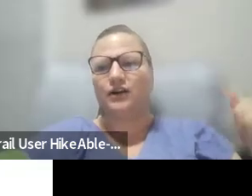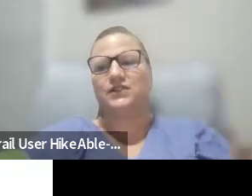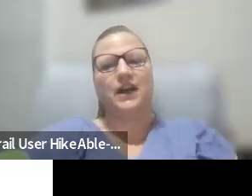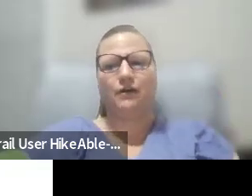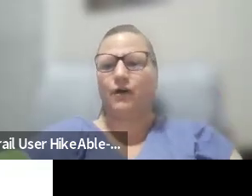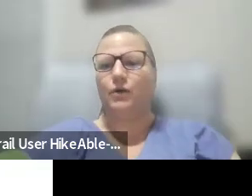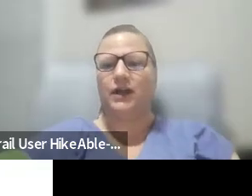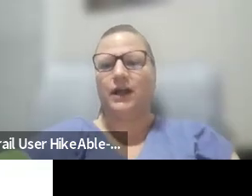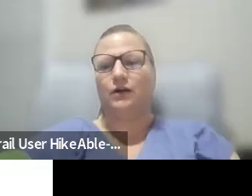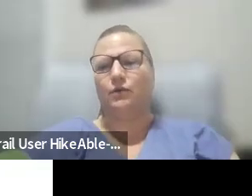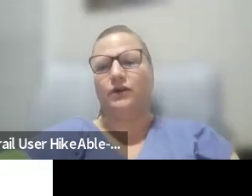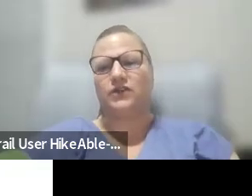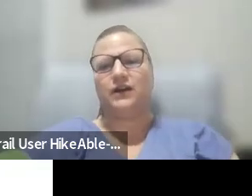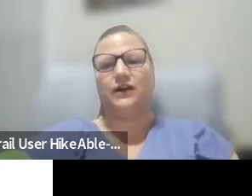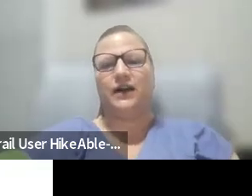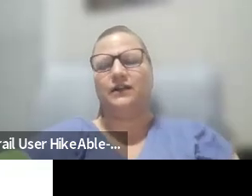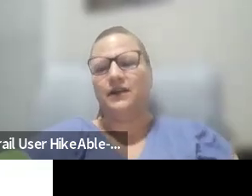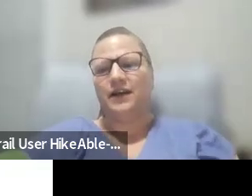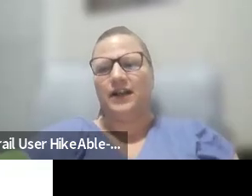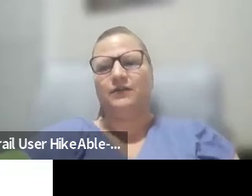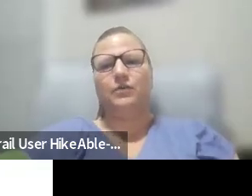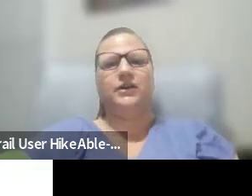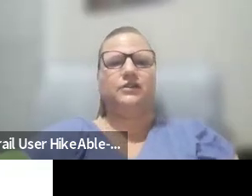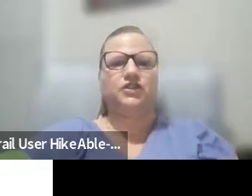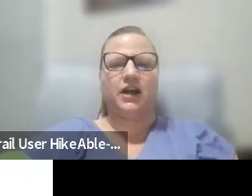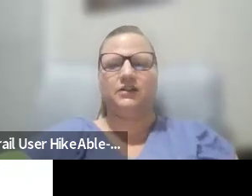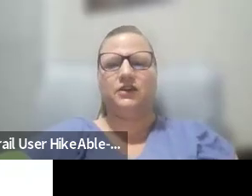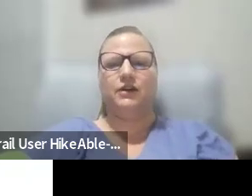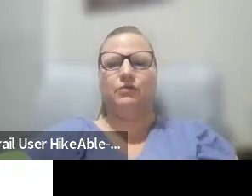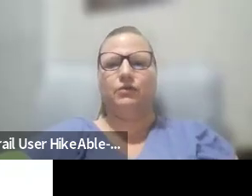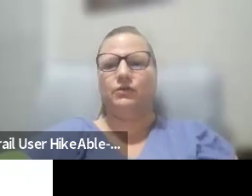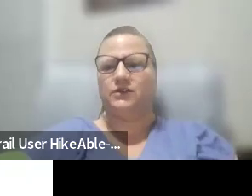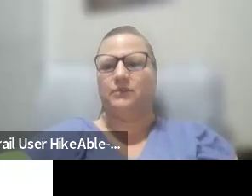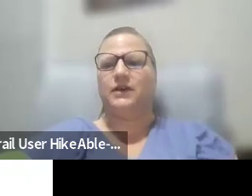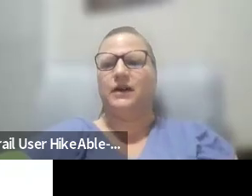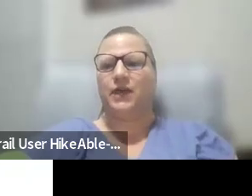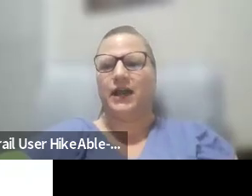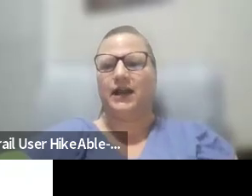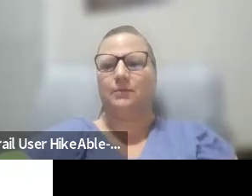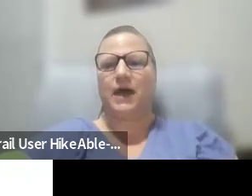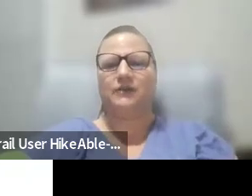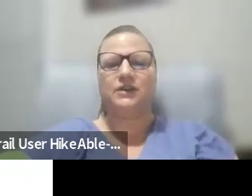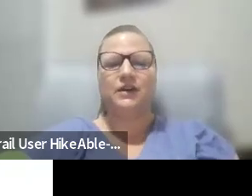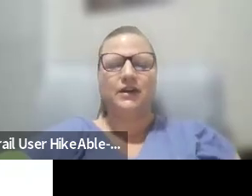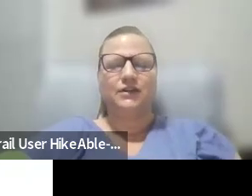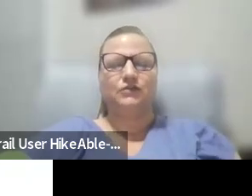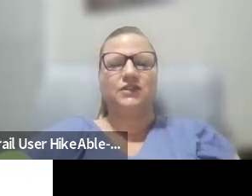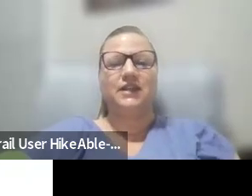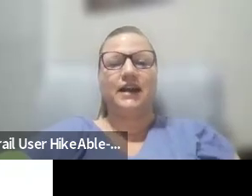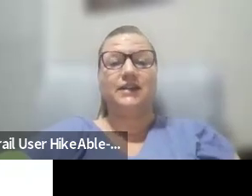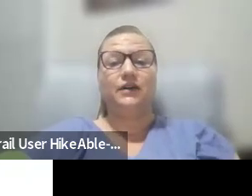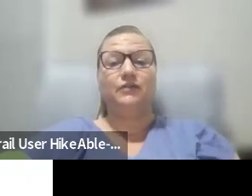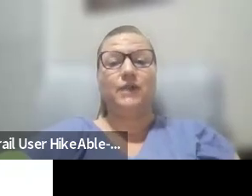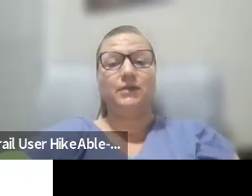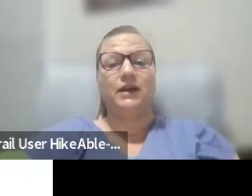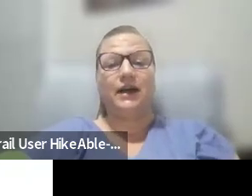it longer and see how far we can get her wheelchair. And inevitably there's a giant cherry root or something that we can't get past. So just